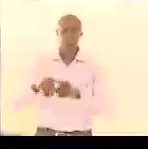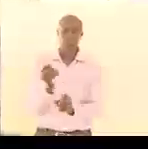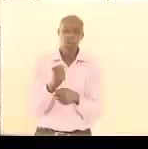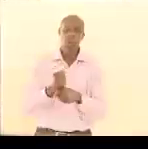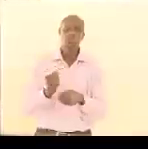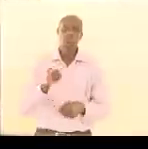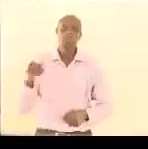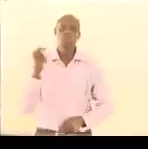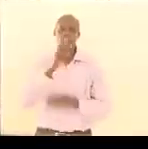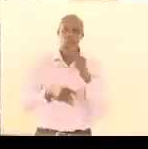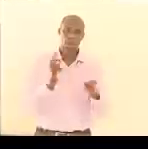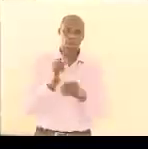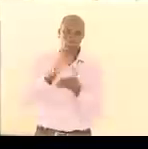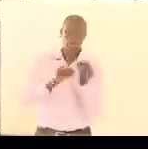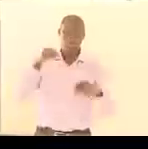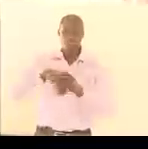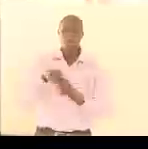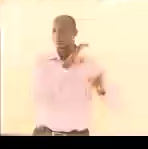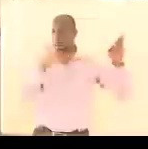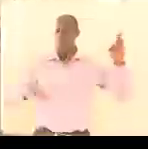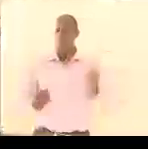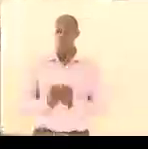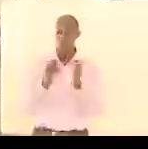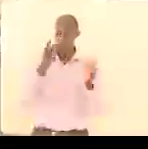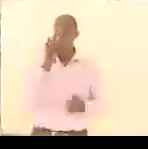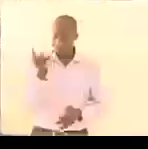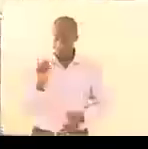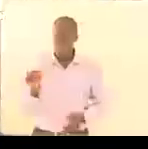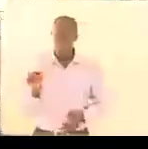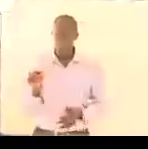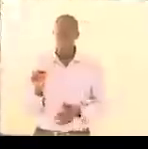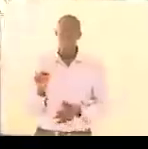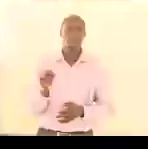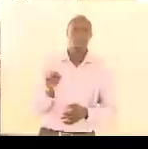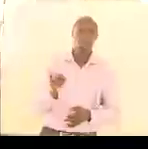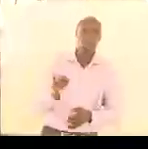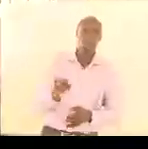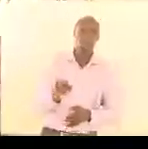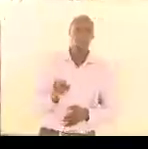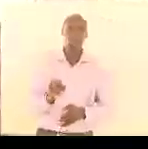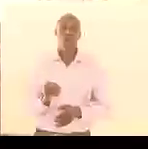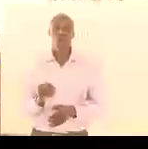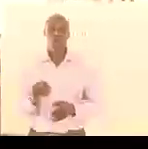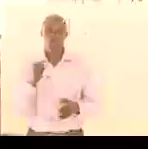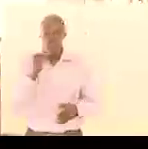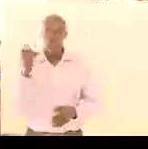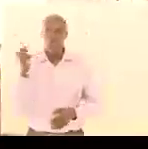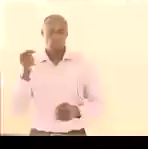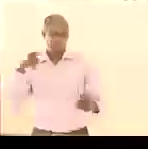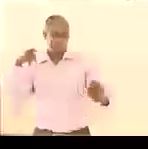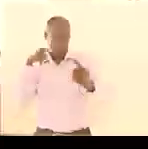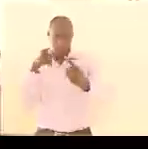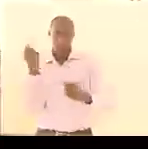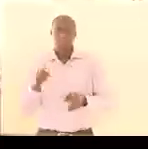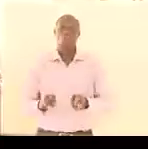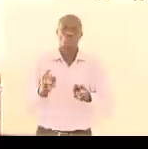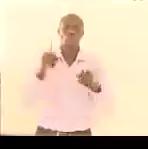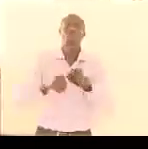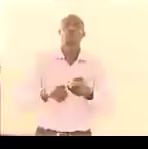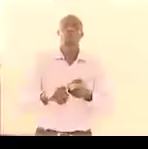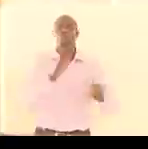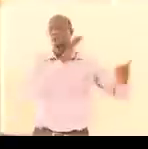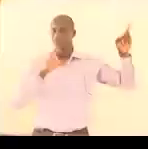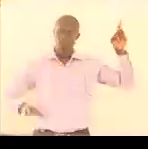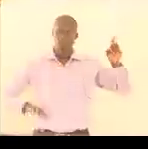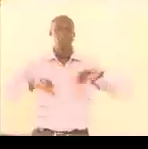making the world believe in Christ without seeing him? The way I can do this is to point the way to Christ. Is to point the way